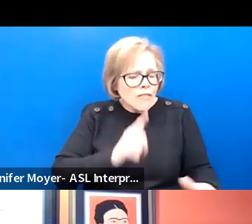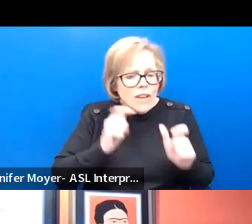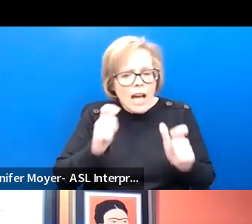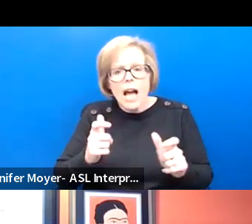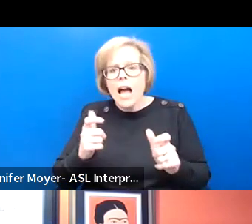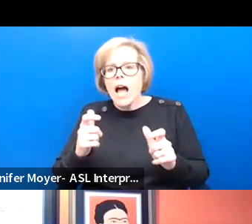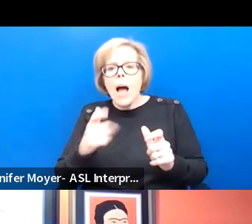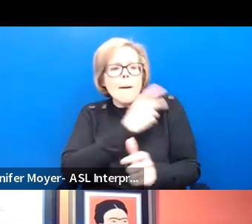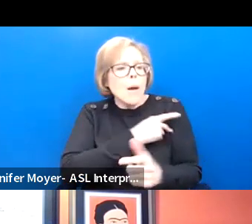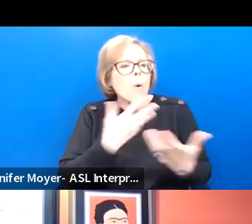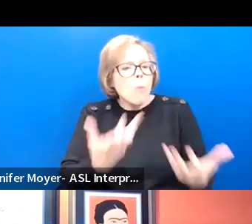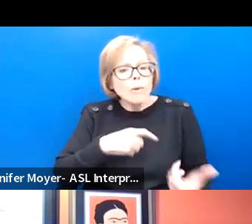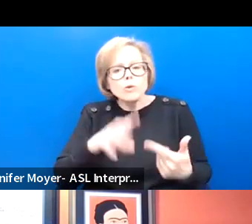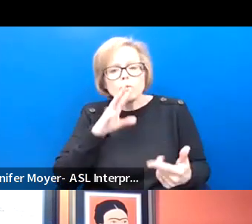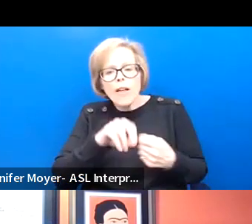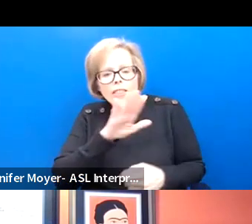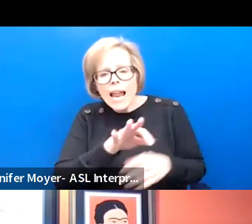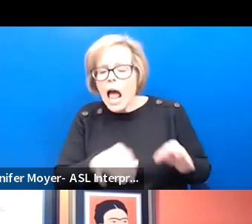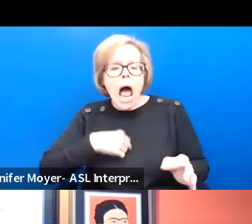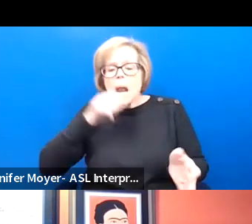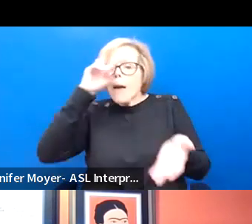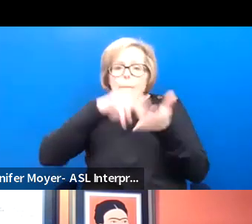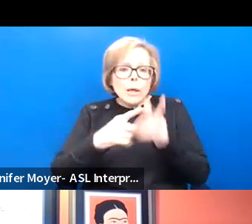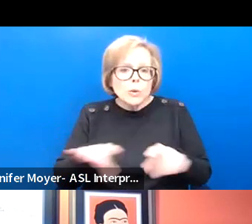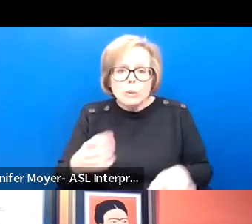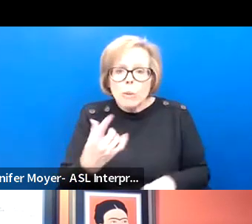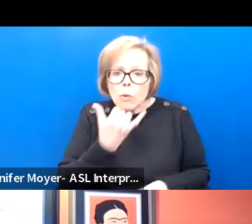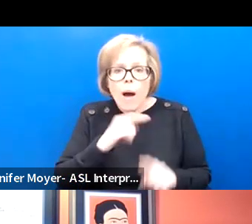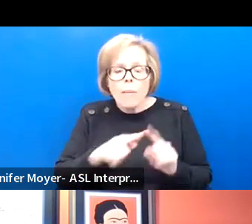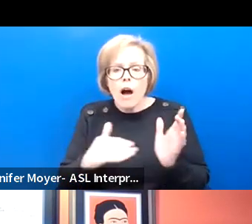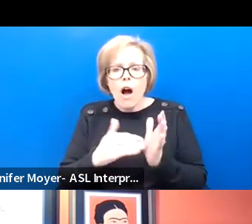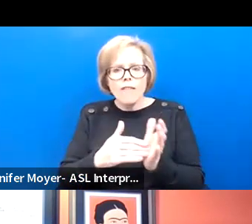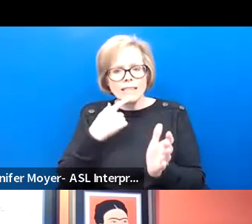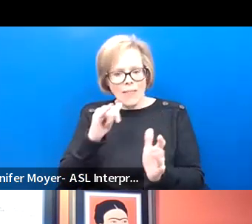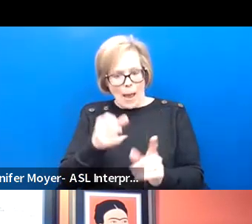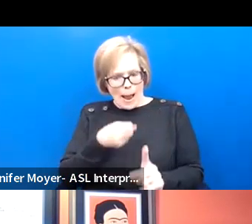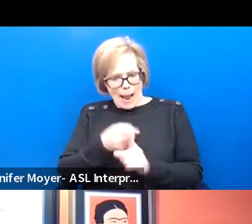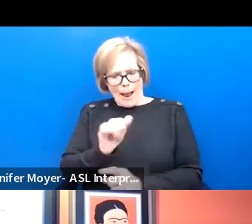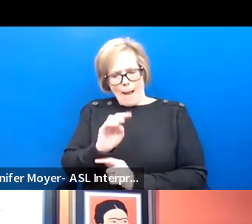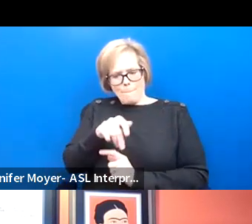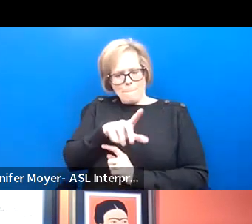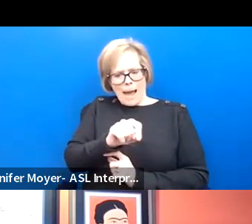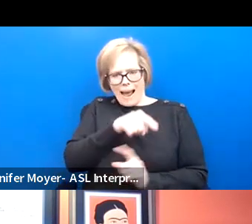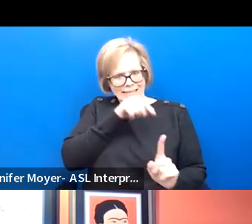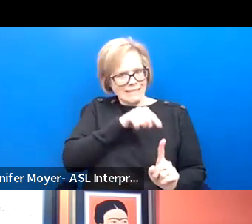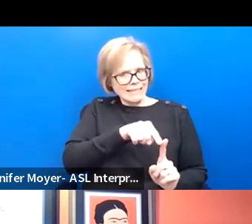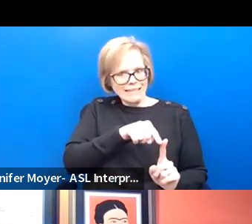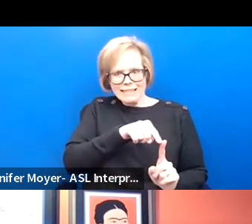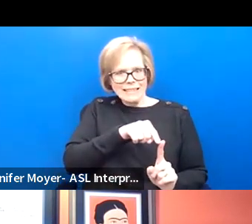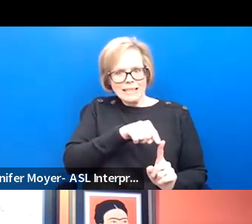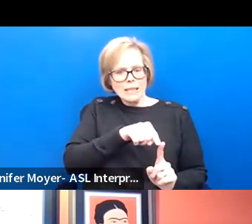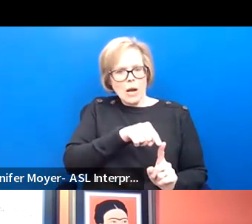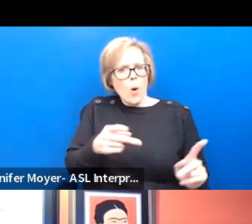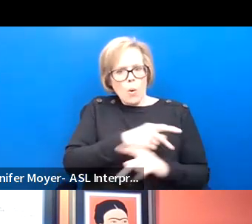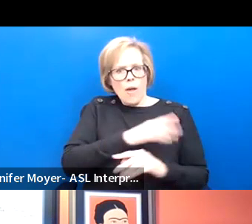patient wanted me to talk in their language. I wasn't trying to do anything wrong. We often say that like the impact outweighs the intent. The intent is good to know,